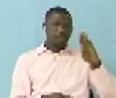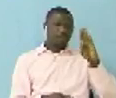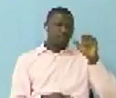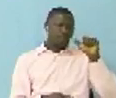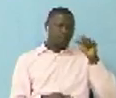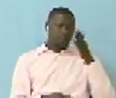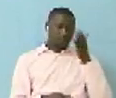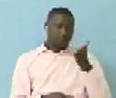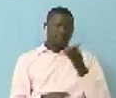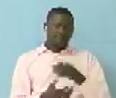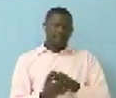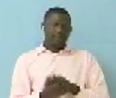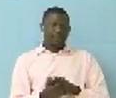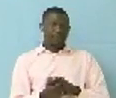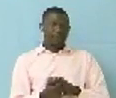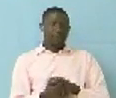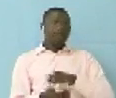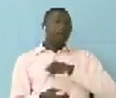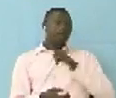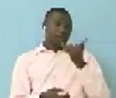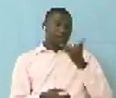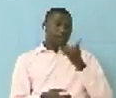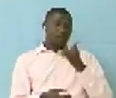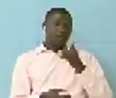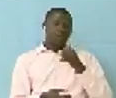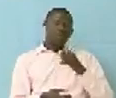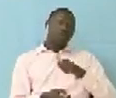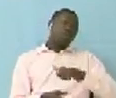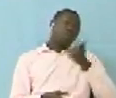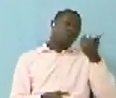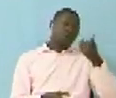And there were other people. I